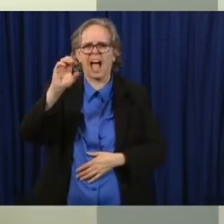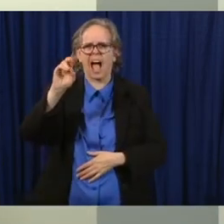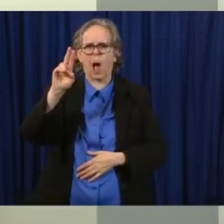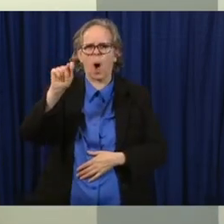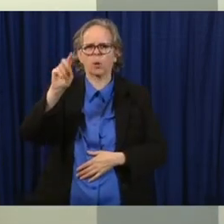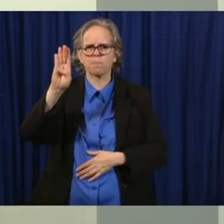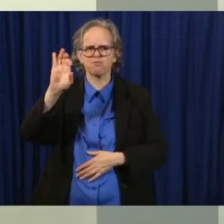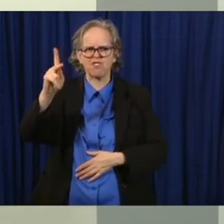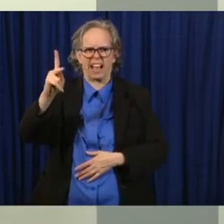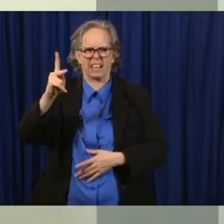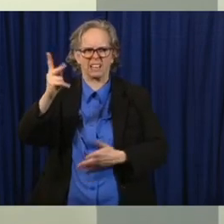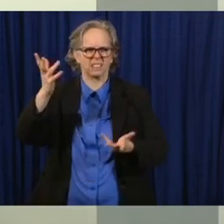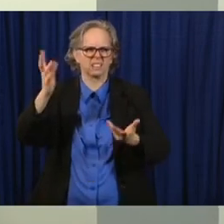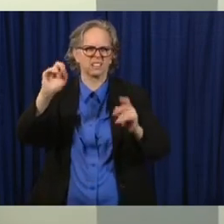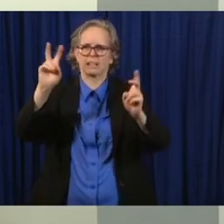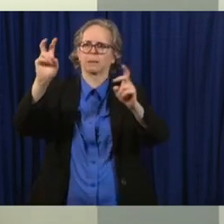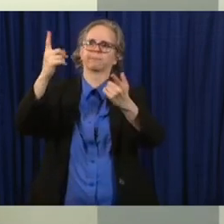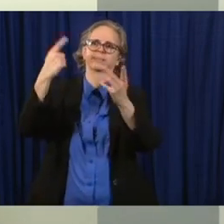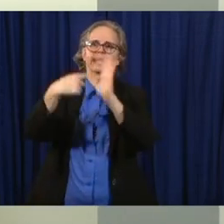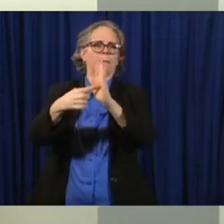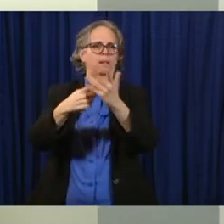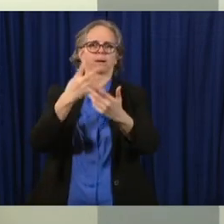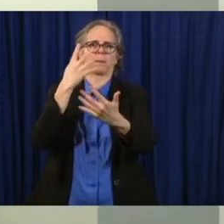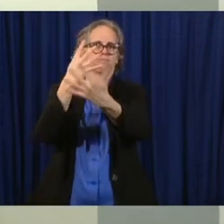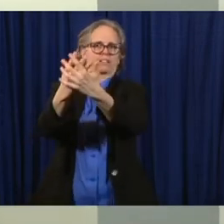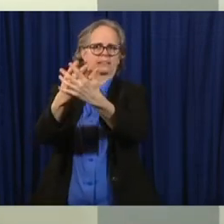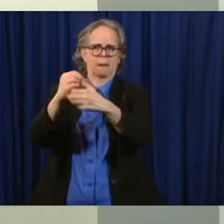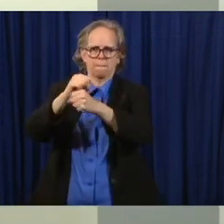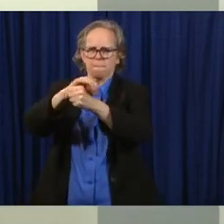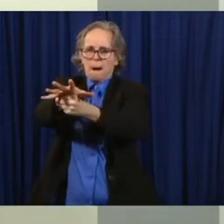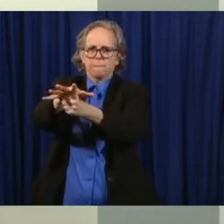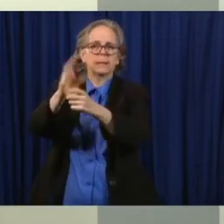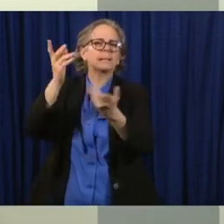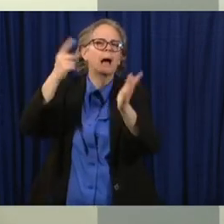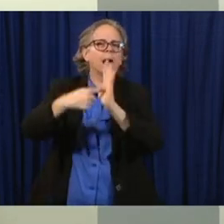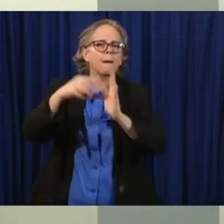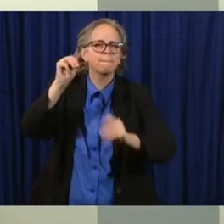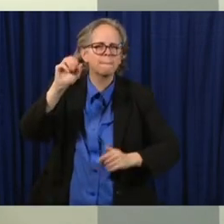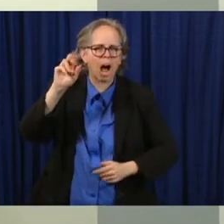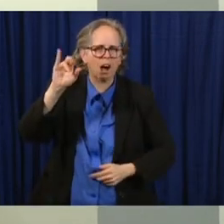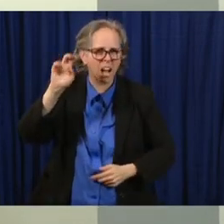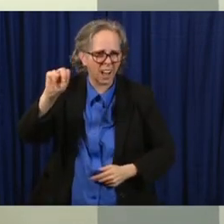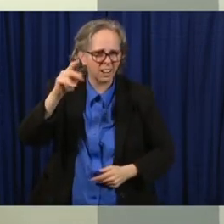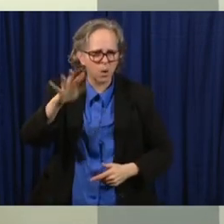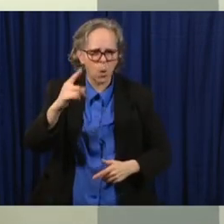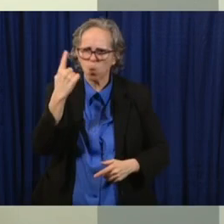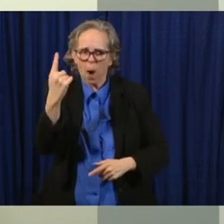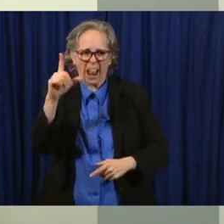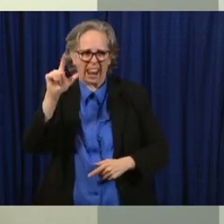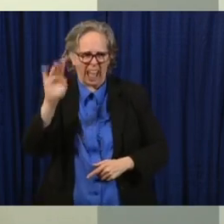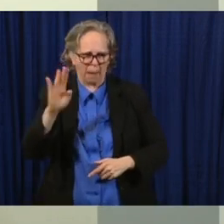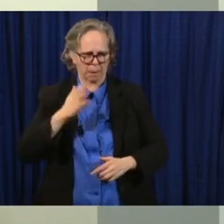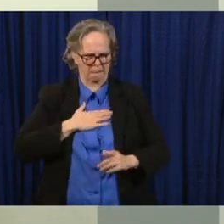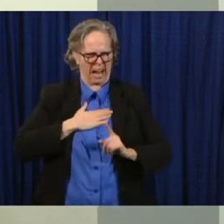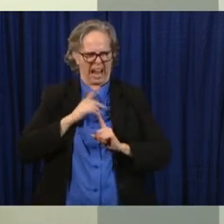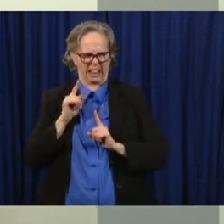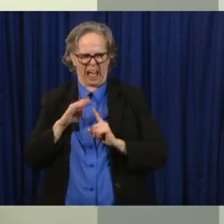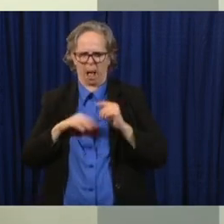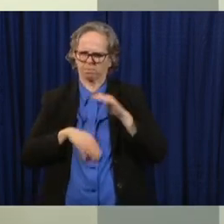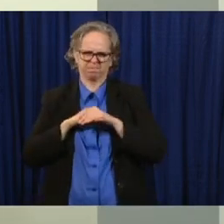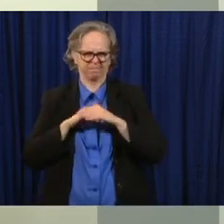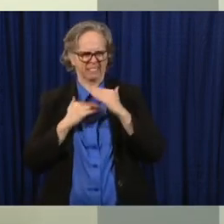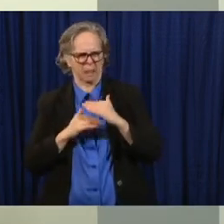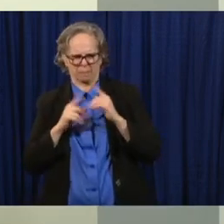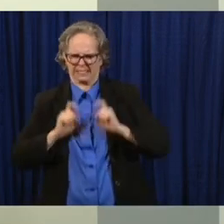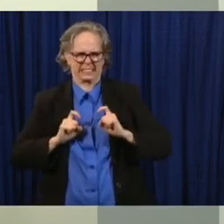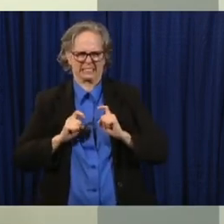for an example. If one hospital lab or my lab only can do so many tests that day, how can we make sure to take